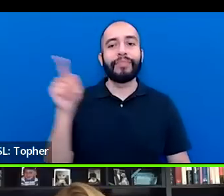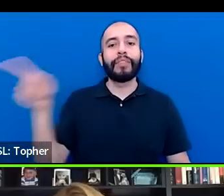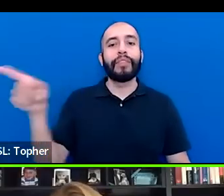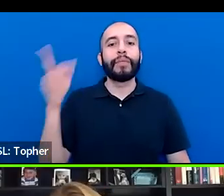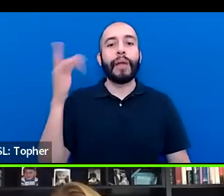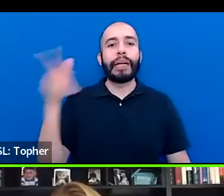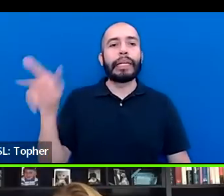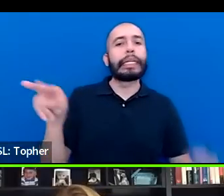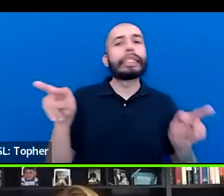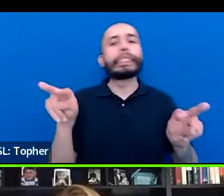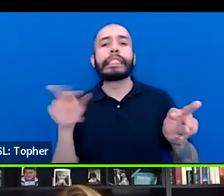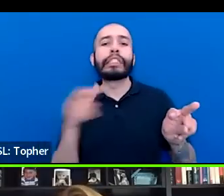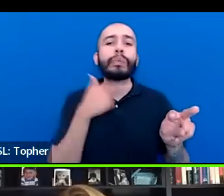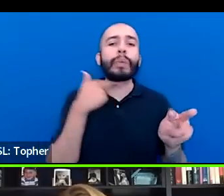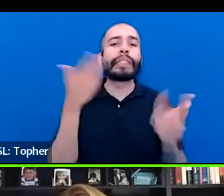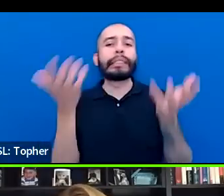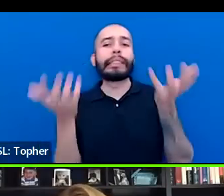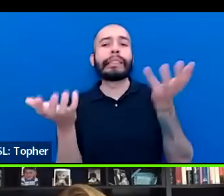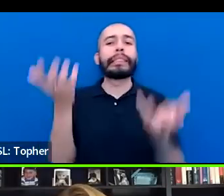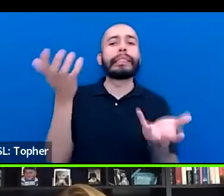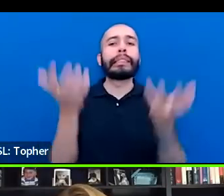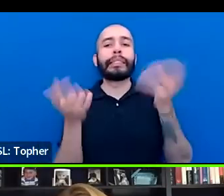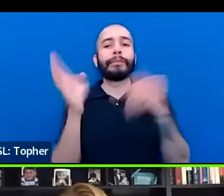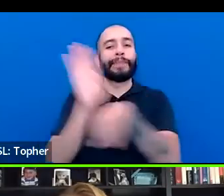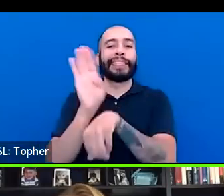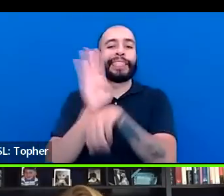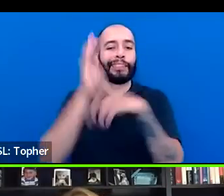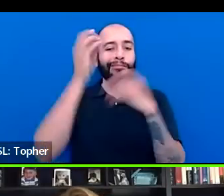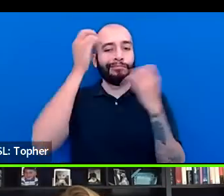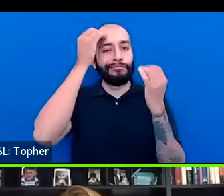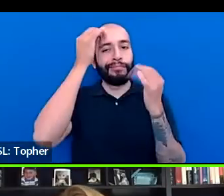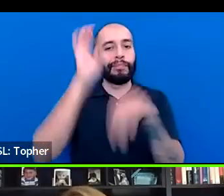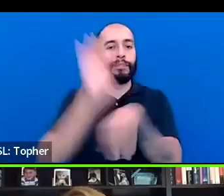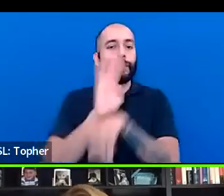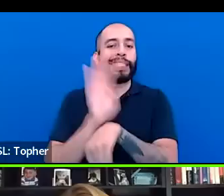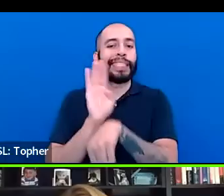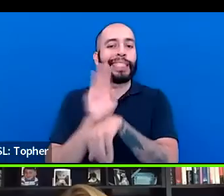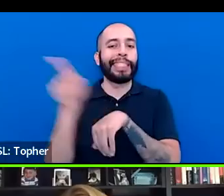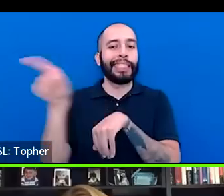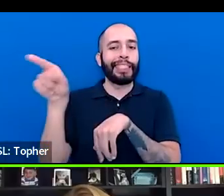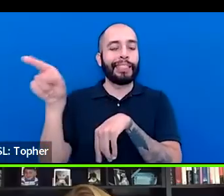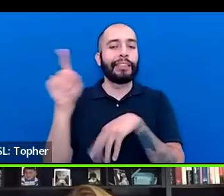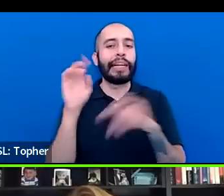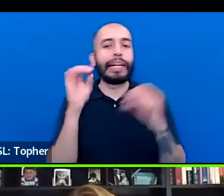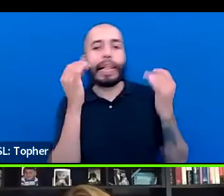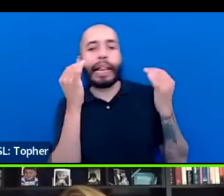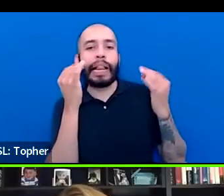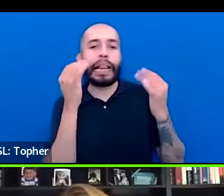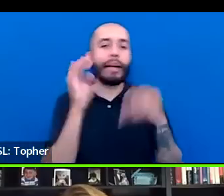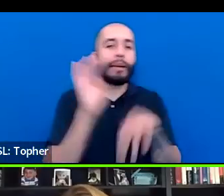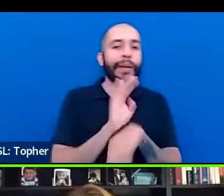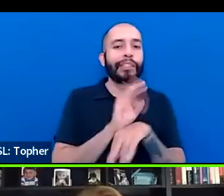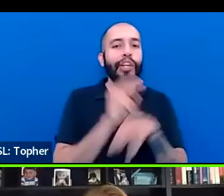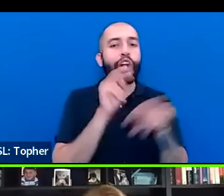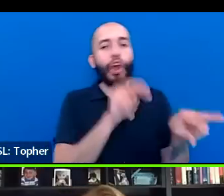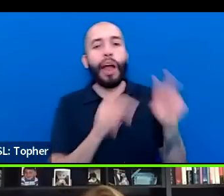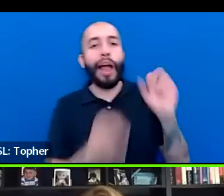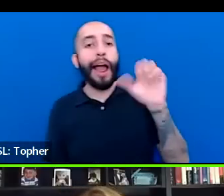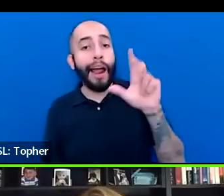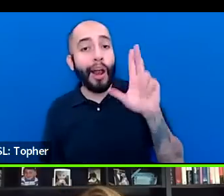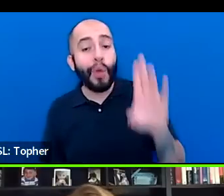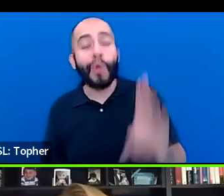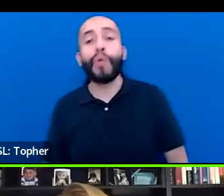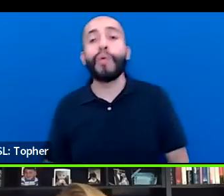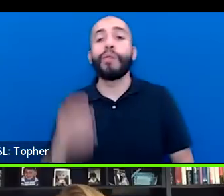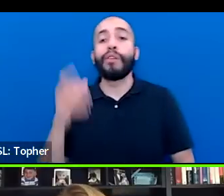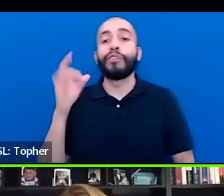by ALU, by Starbucks Workers United, by RWDSU, that was willing to take up that campaign